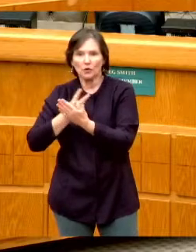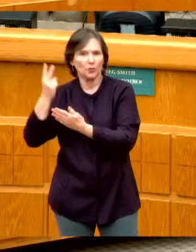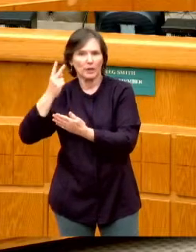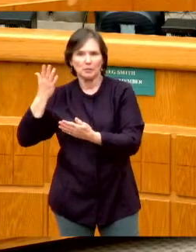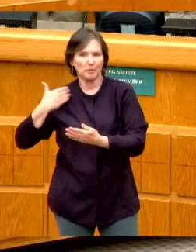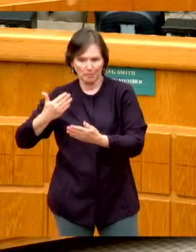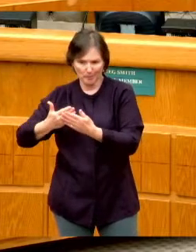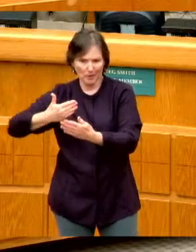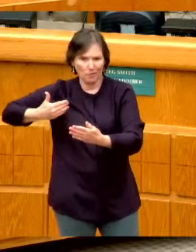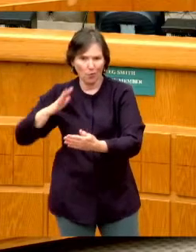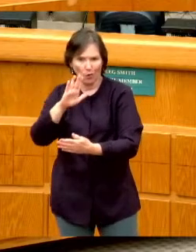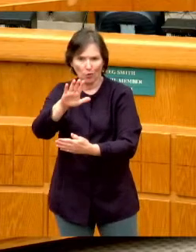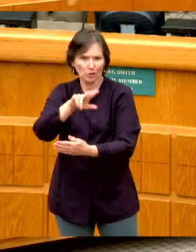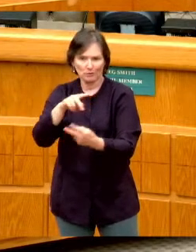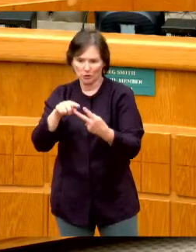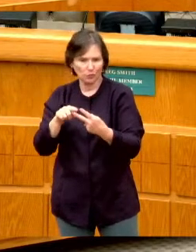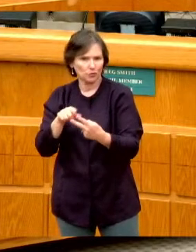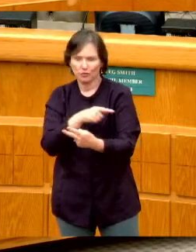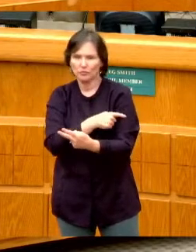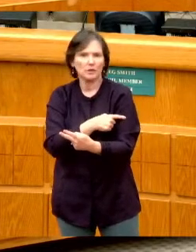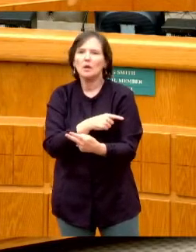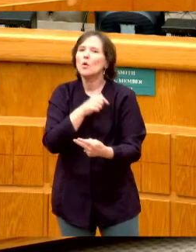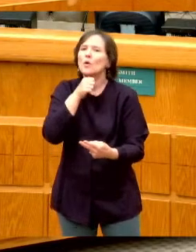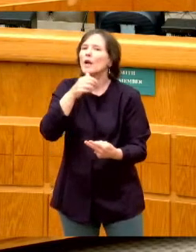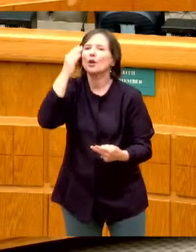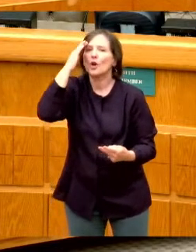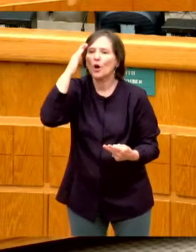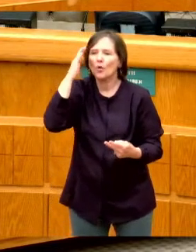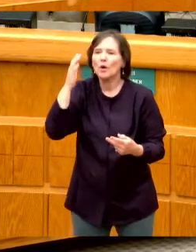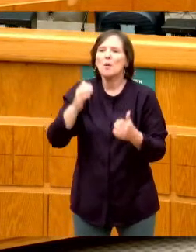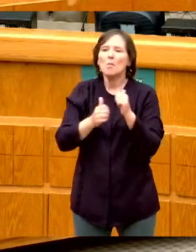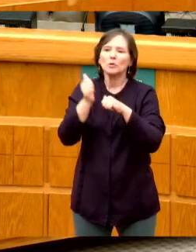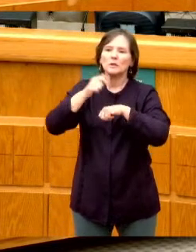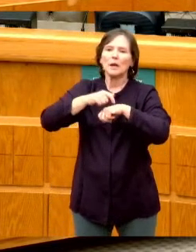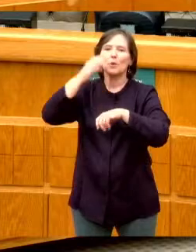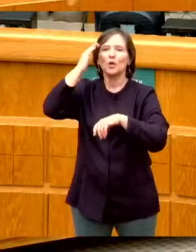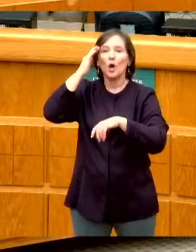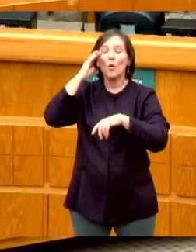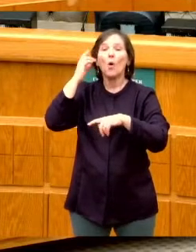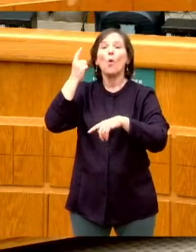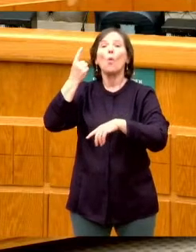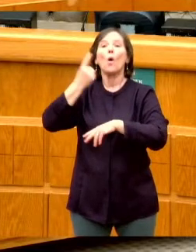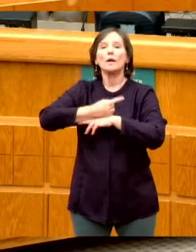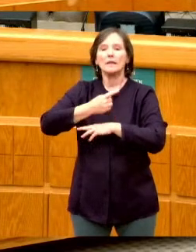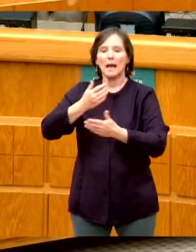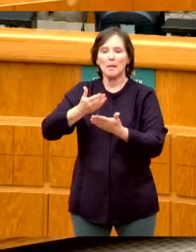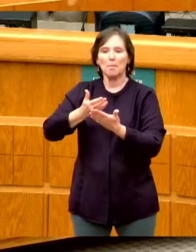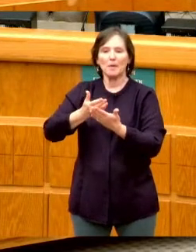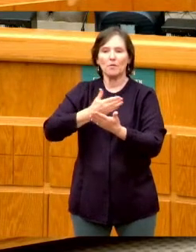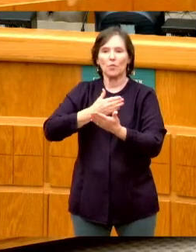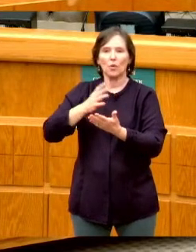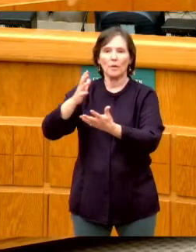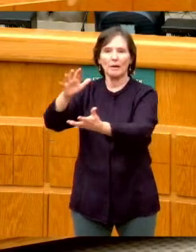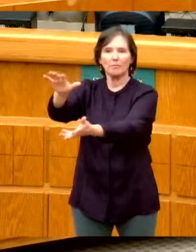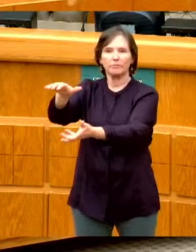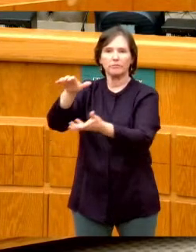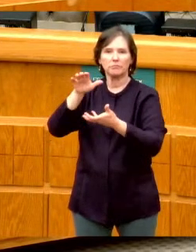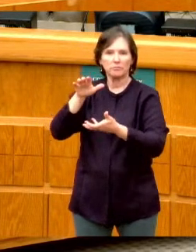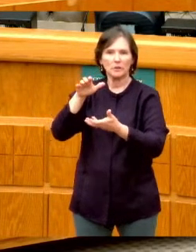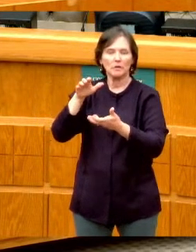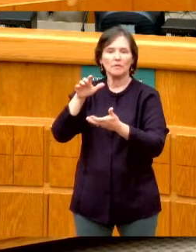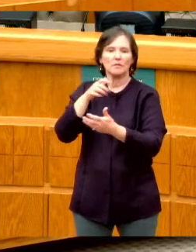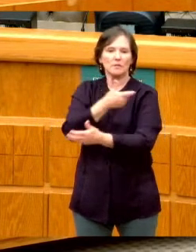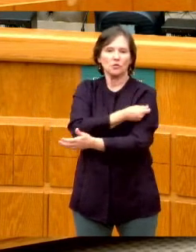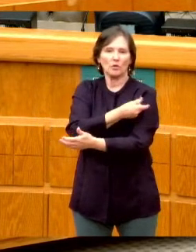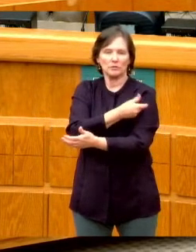receives notification, usually a day before the vaccine arrives. This week, there are individuals who qualify